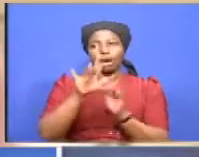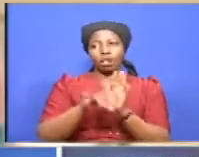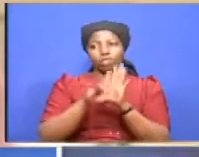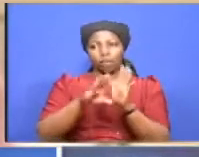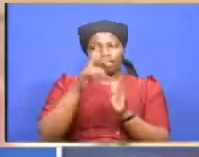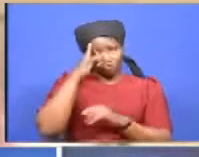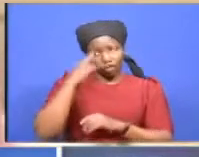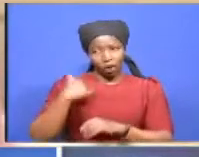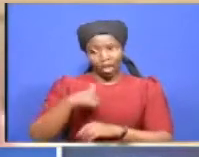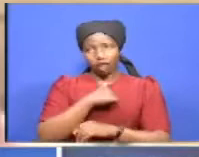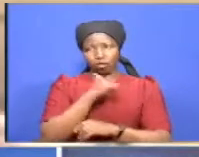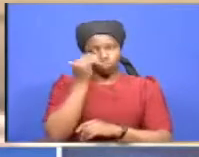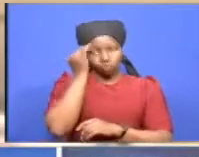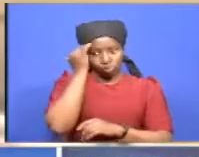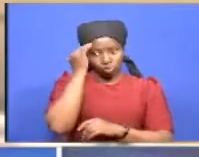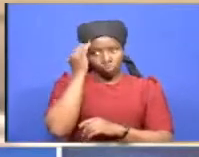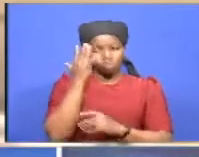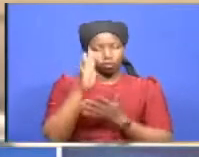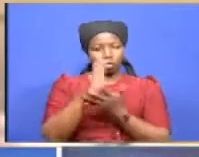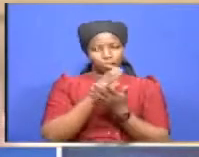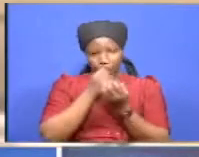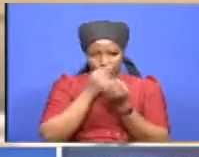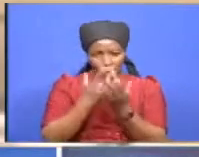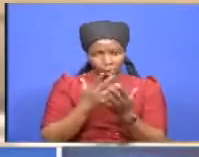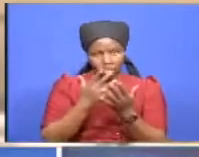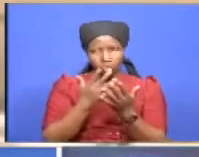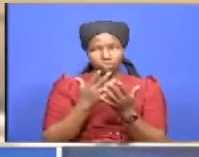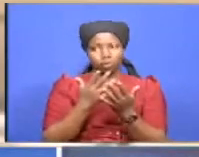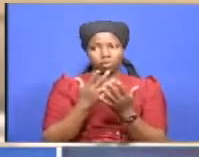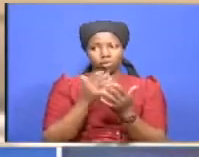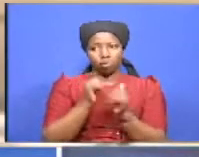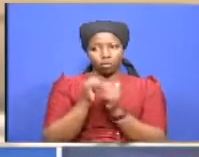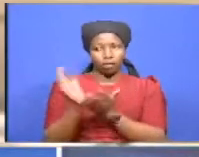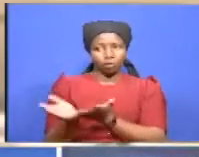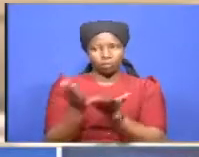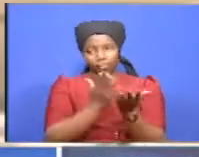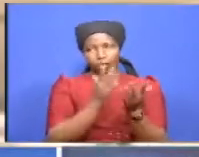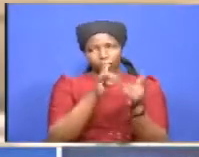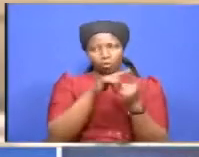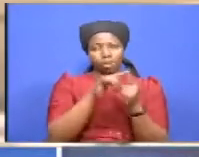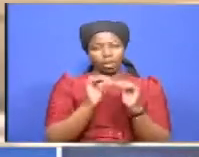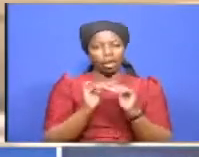know some of the details that they are able to present, to a point that